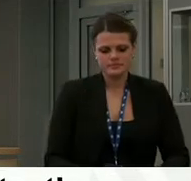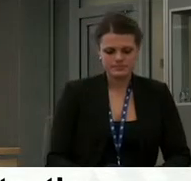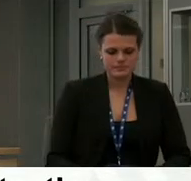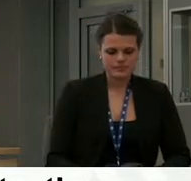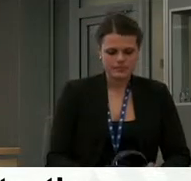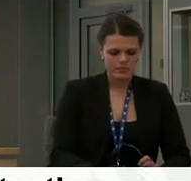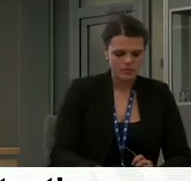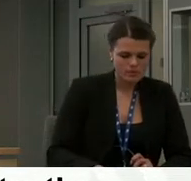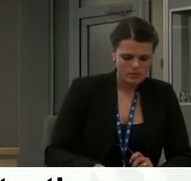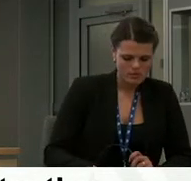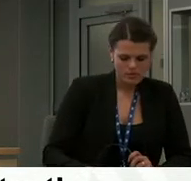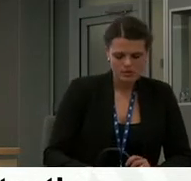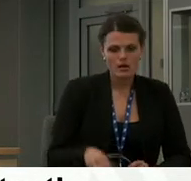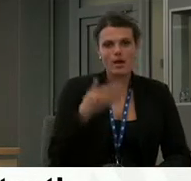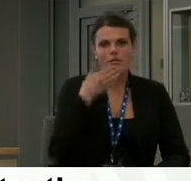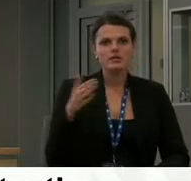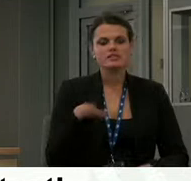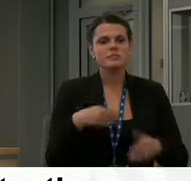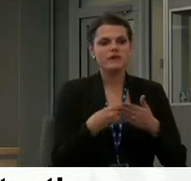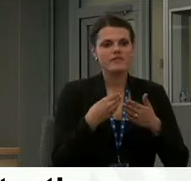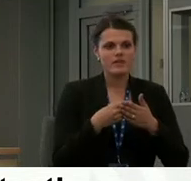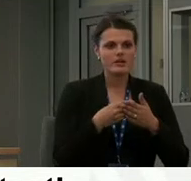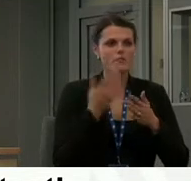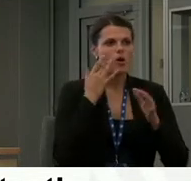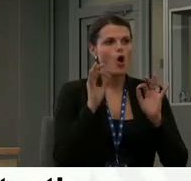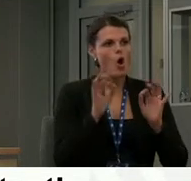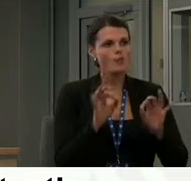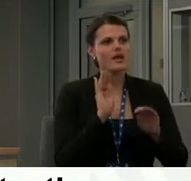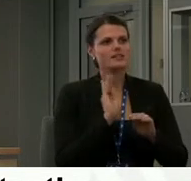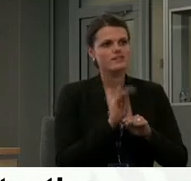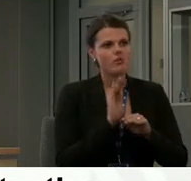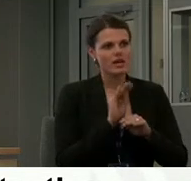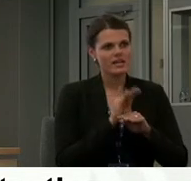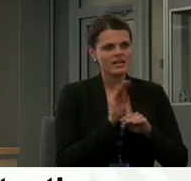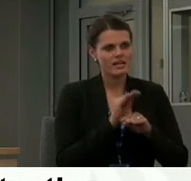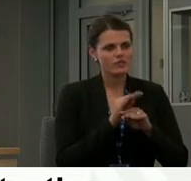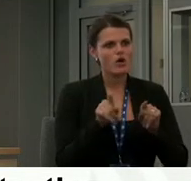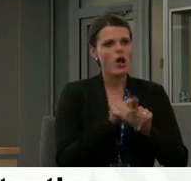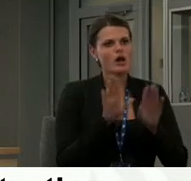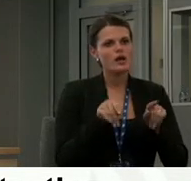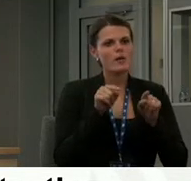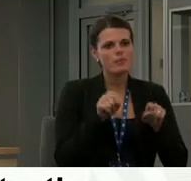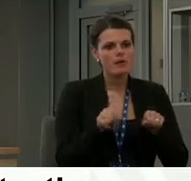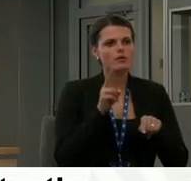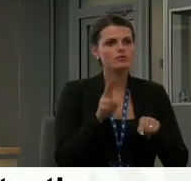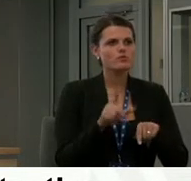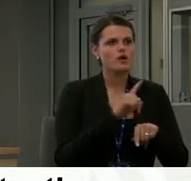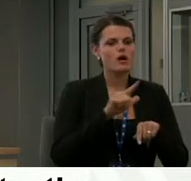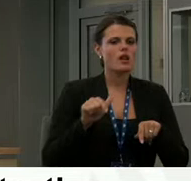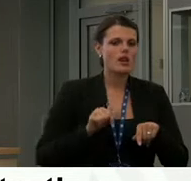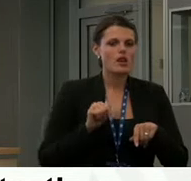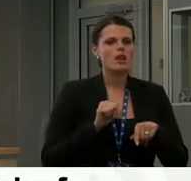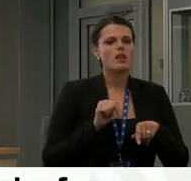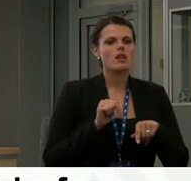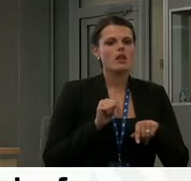Jā, paldies. Paldies, Mužniekungam. Thank you to Mr. Mužnieks for his objective criticism, for his